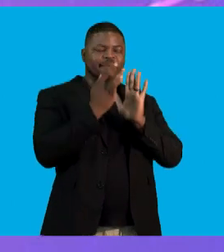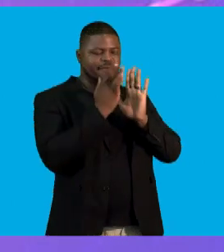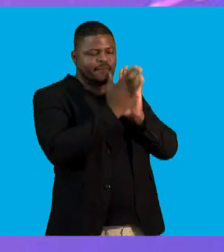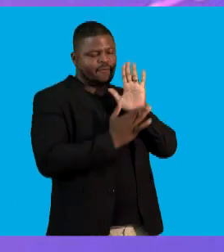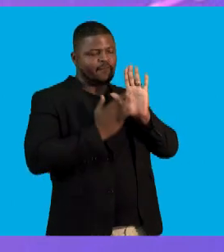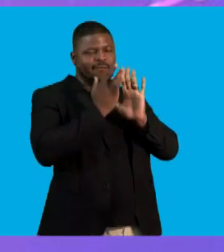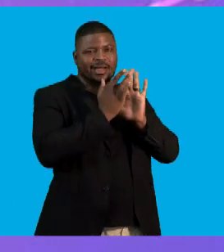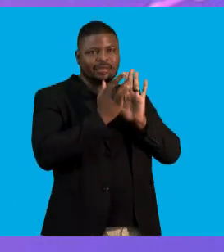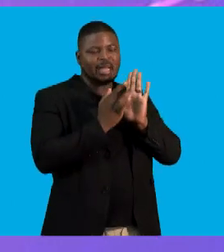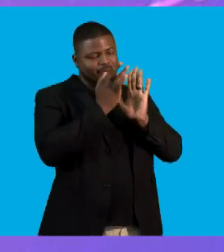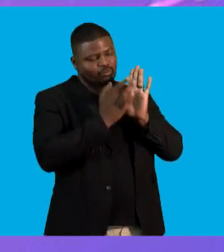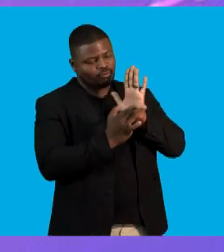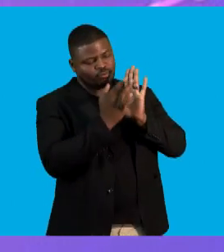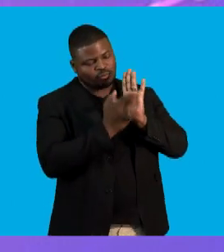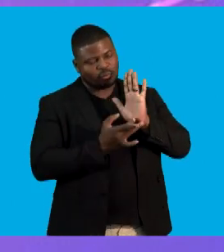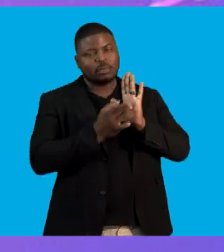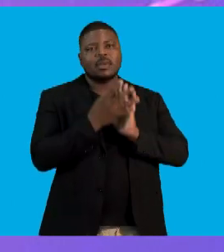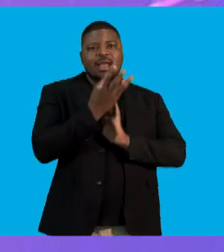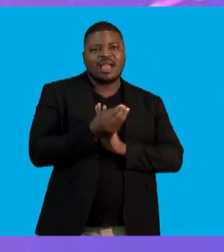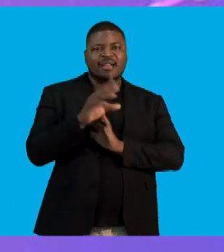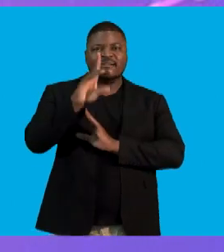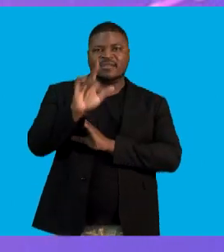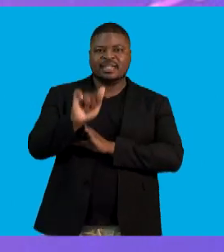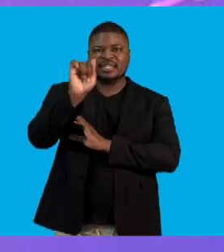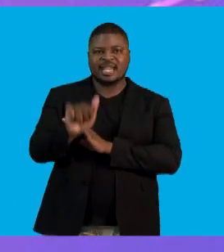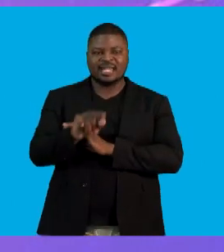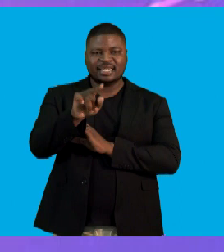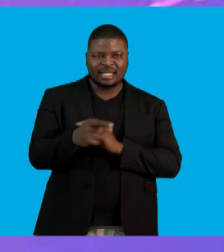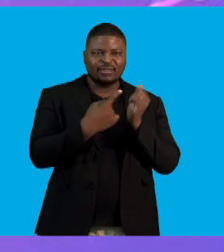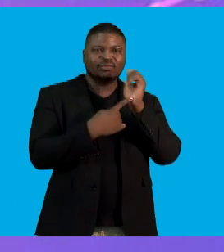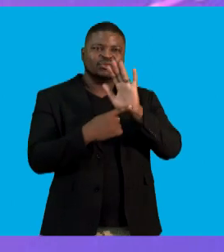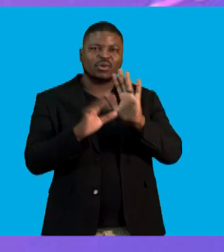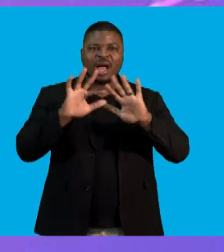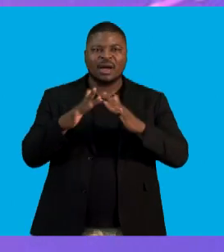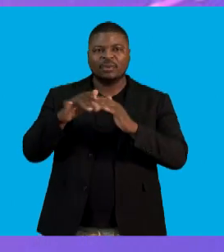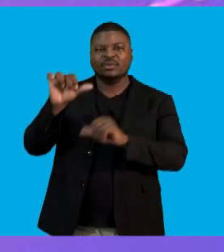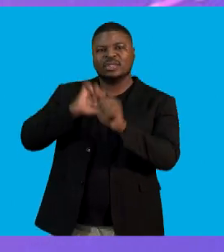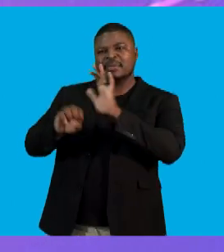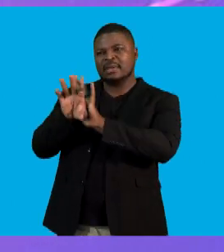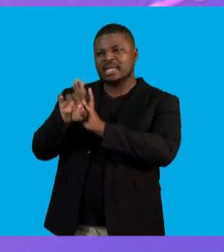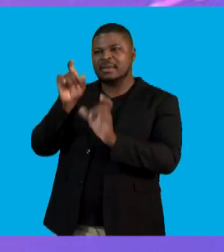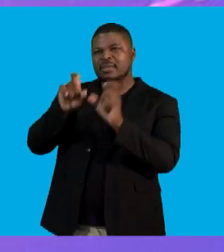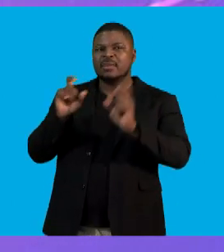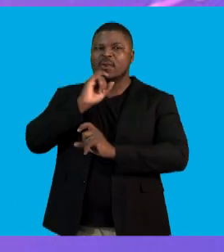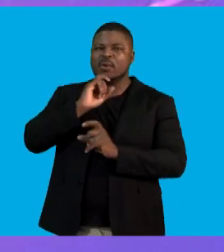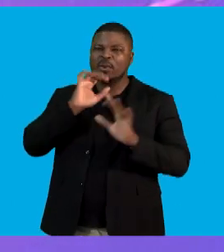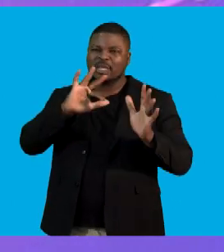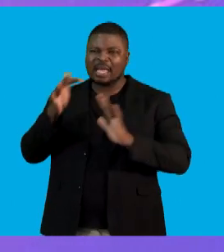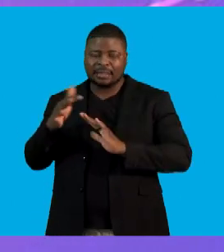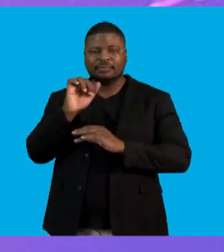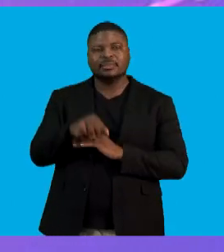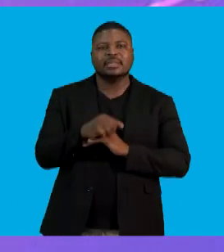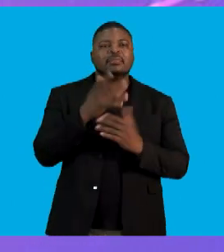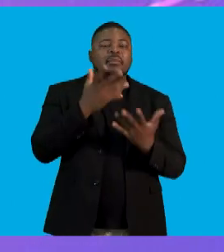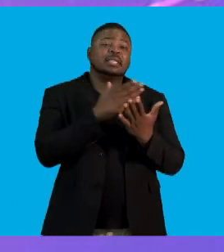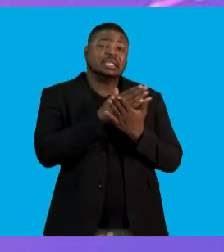chart there is showing all the data that I found regarding social media and how often people use it. I know some